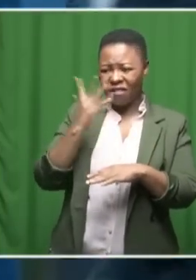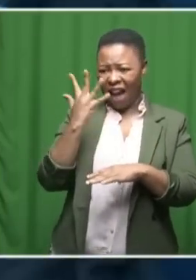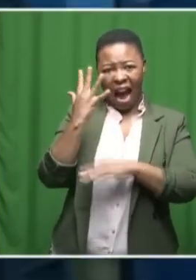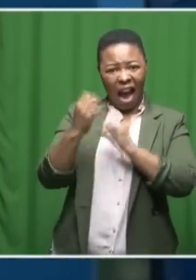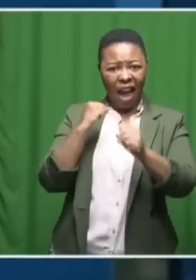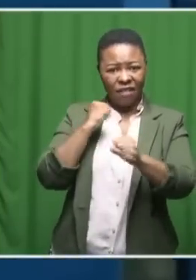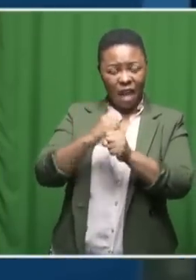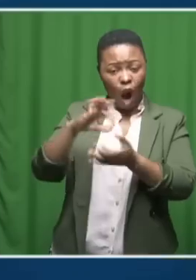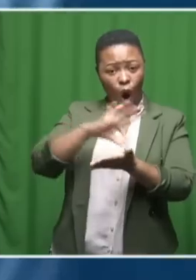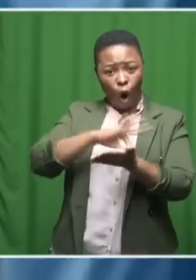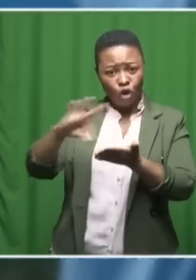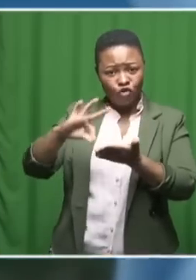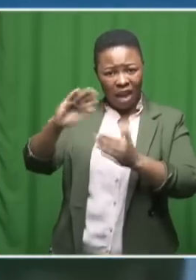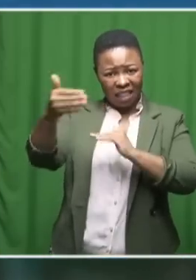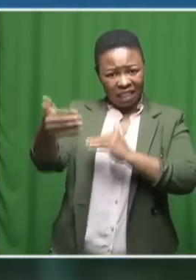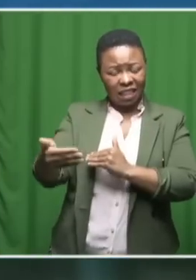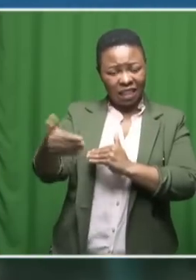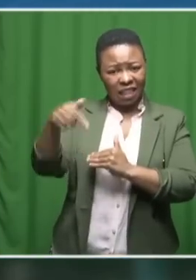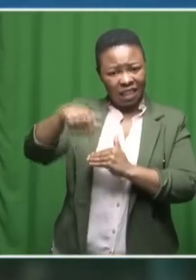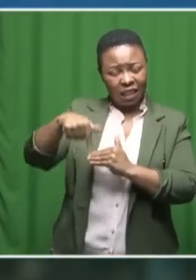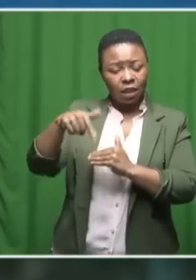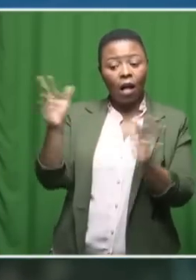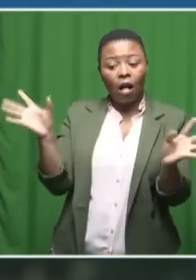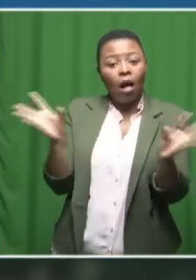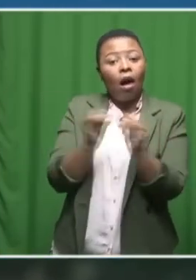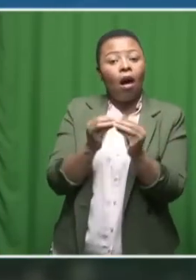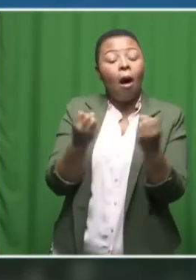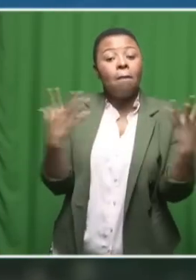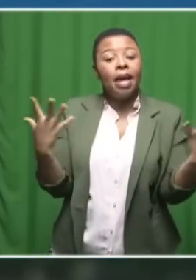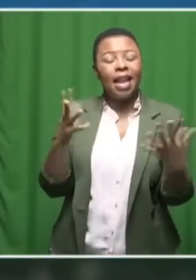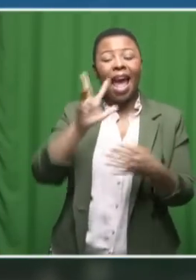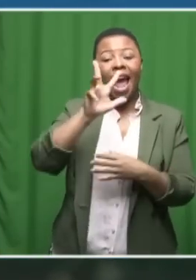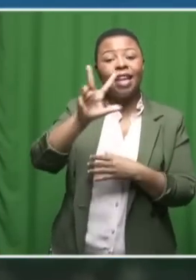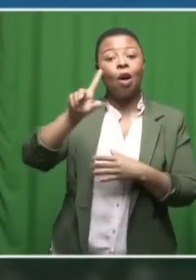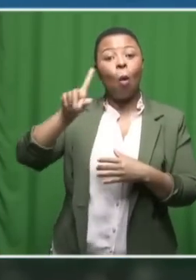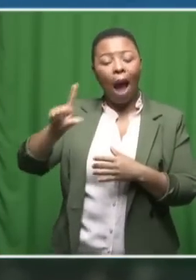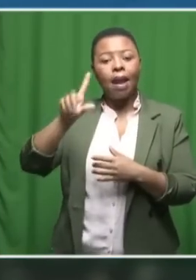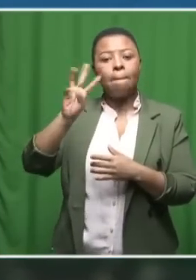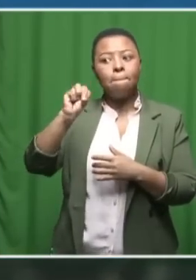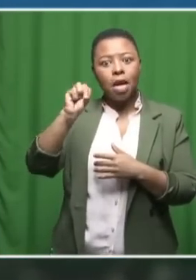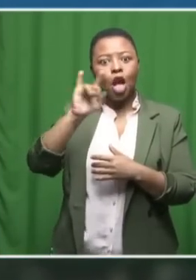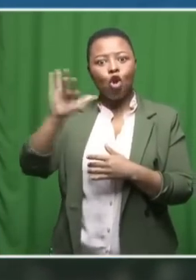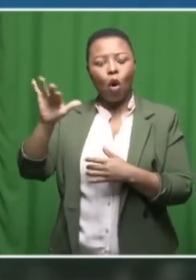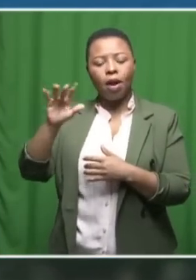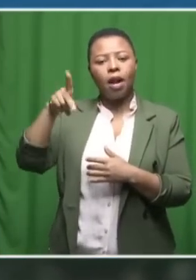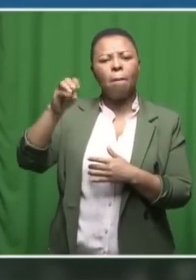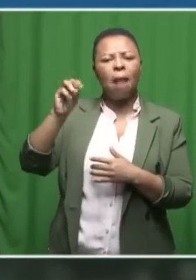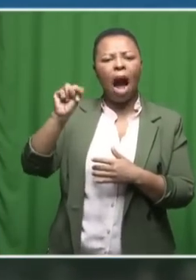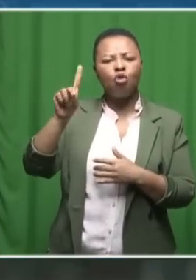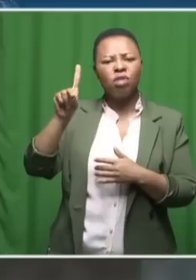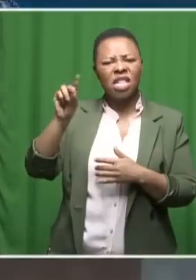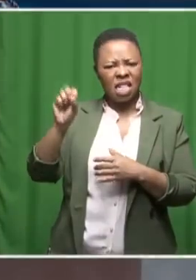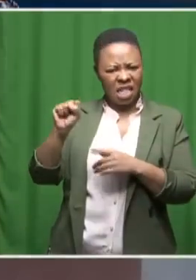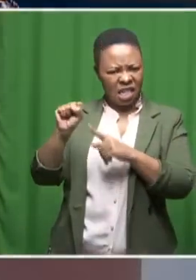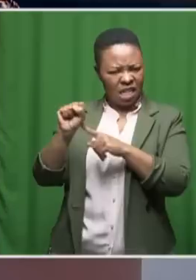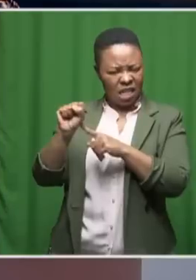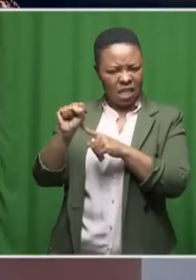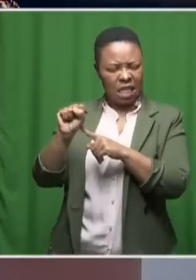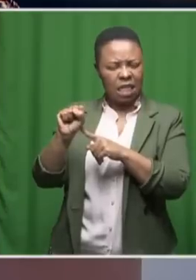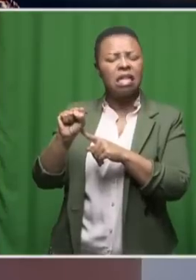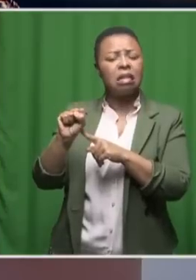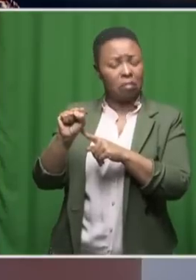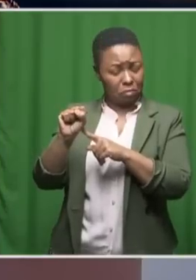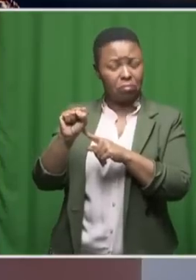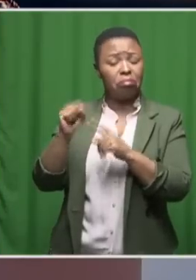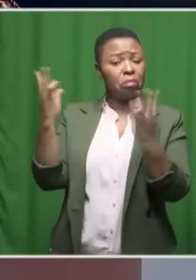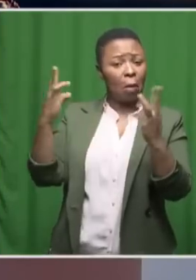contract. So that makes it 81 million pounds just on Graham Potter. Oh, wow. And then, of course, lots of